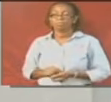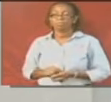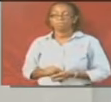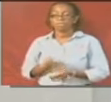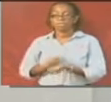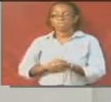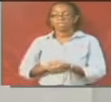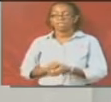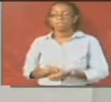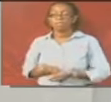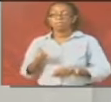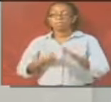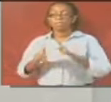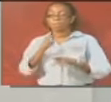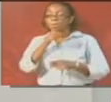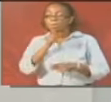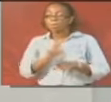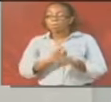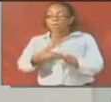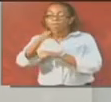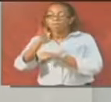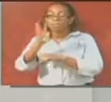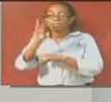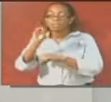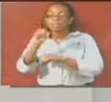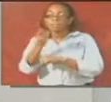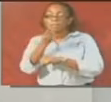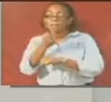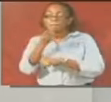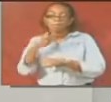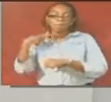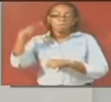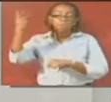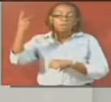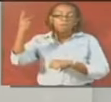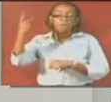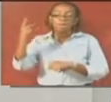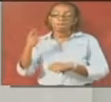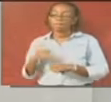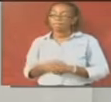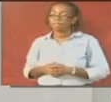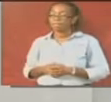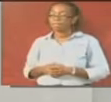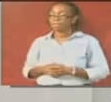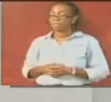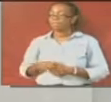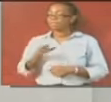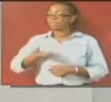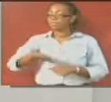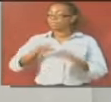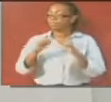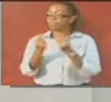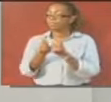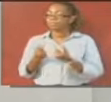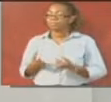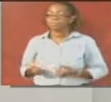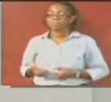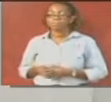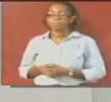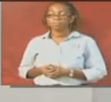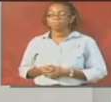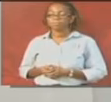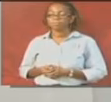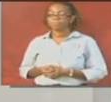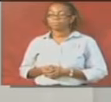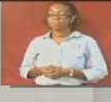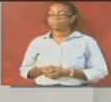plus with chronic disease conditions, and then our essential frontline workers. So those persons are going to be part of the next phase,